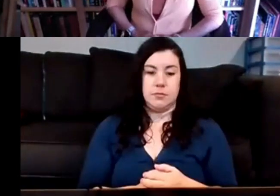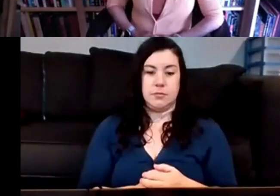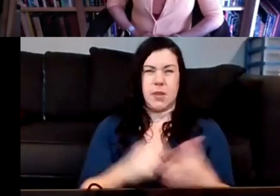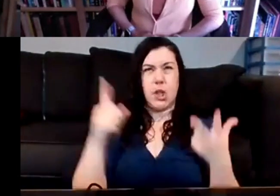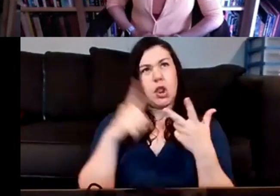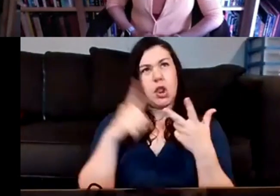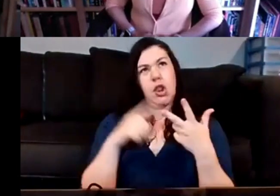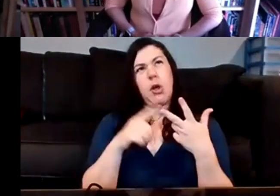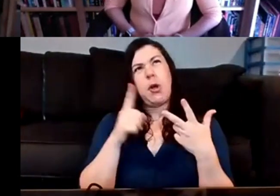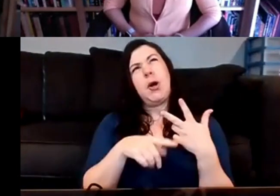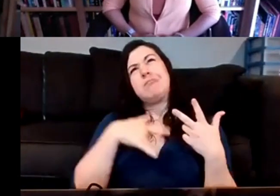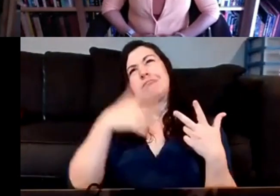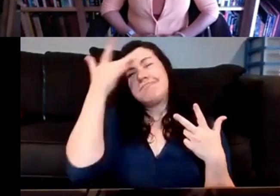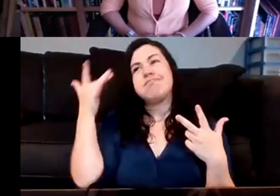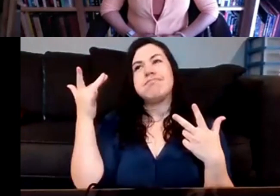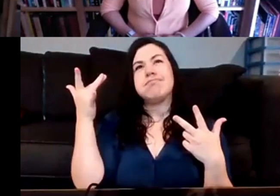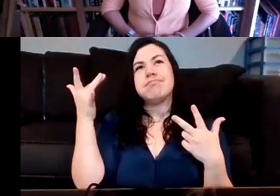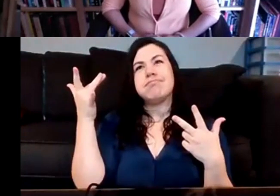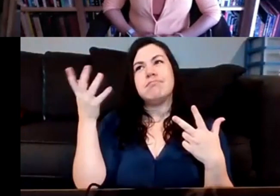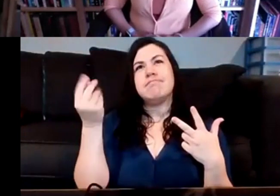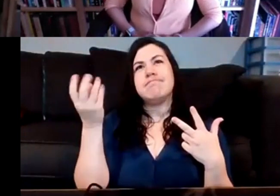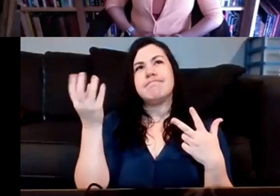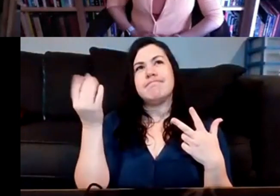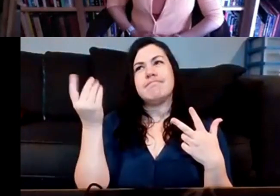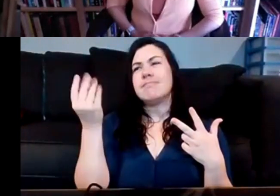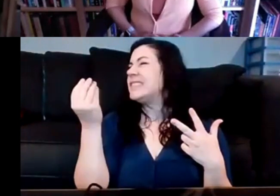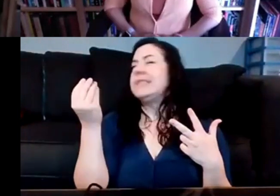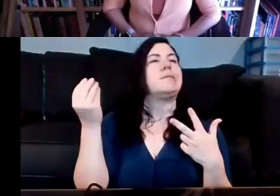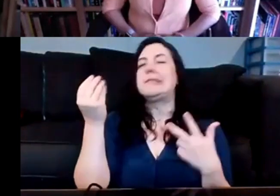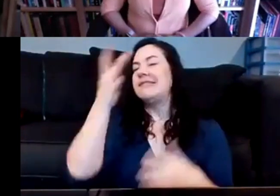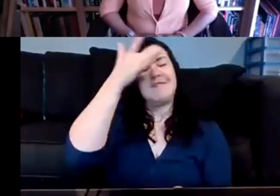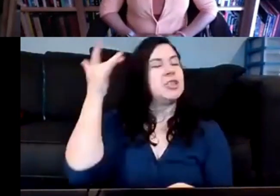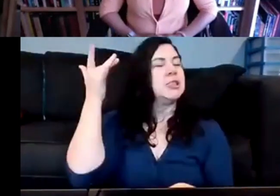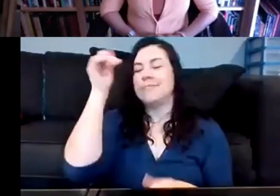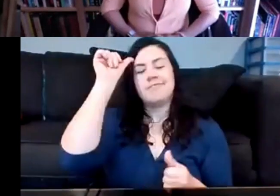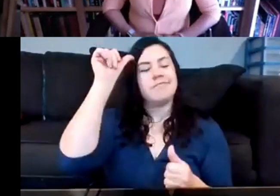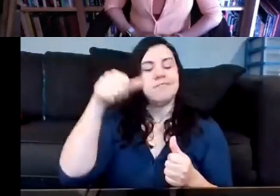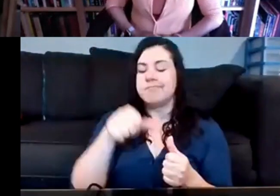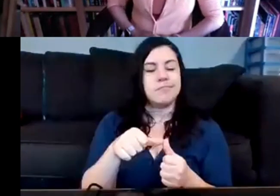remember, was I was thinking, no, I can't remember the third thing.